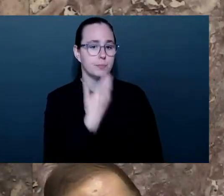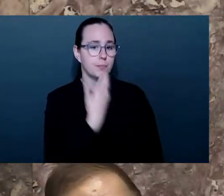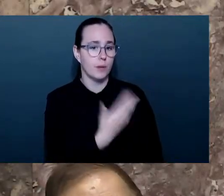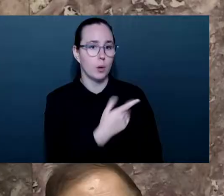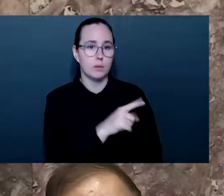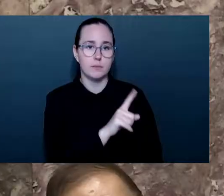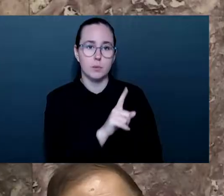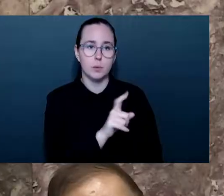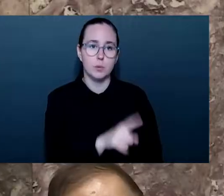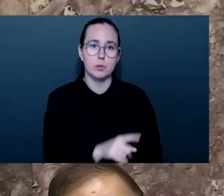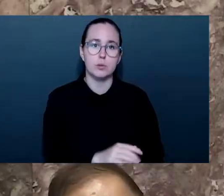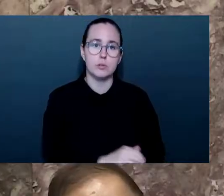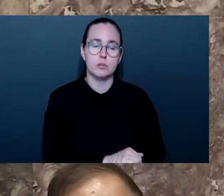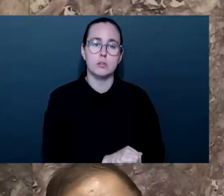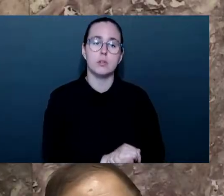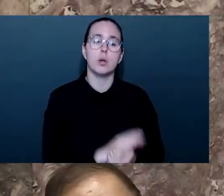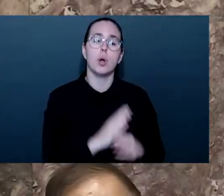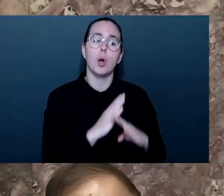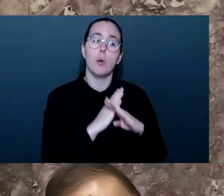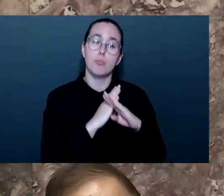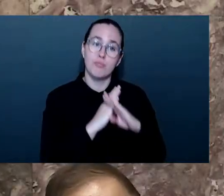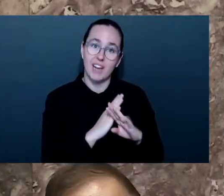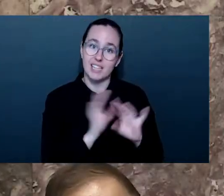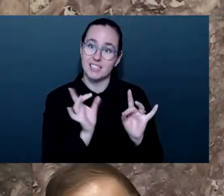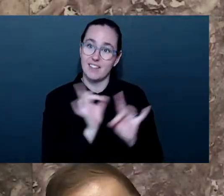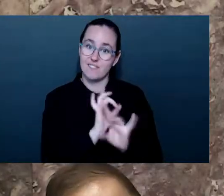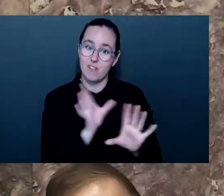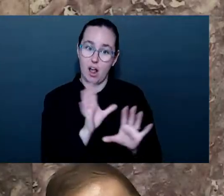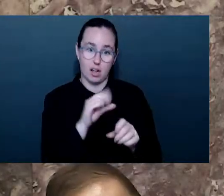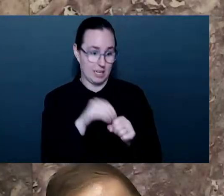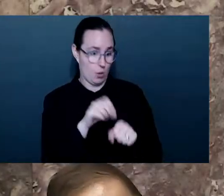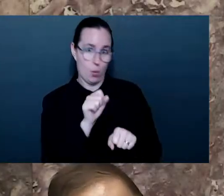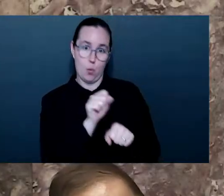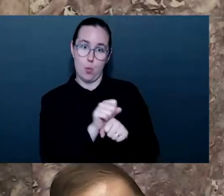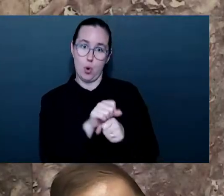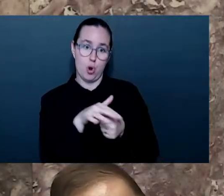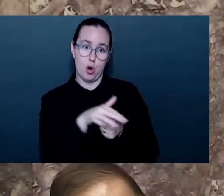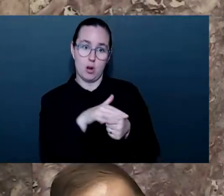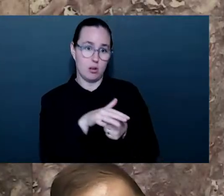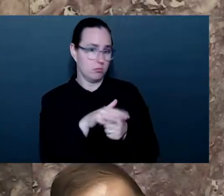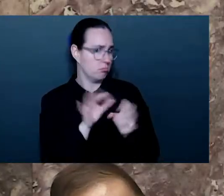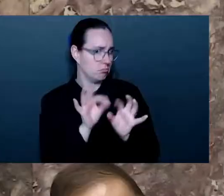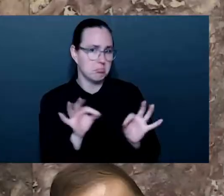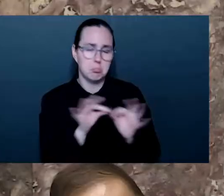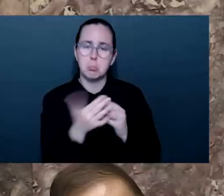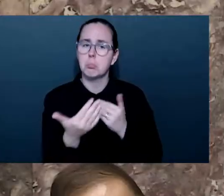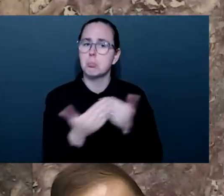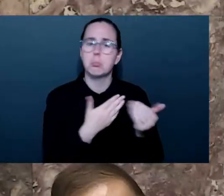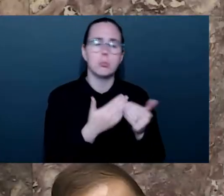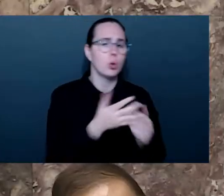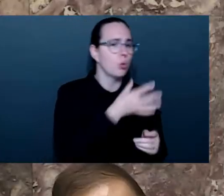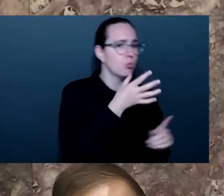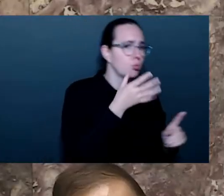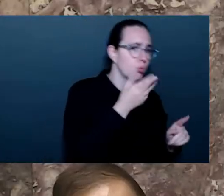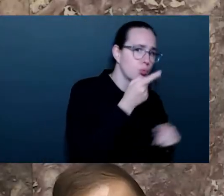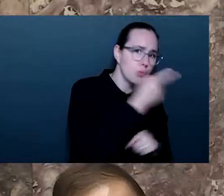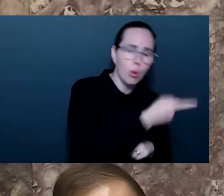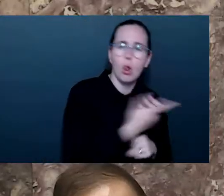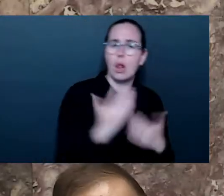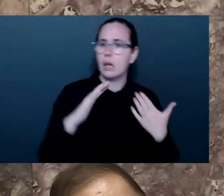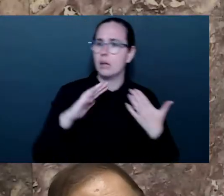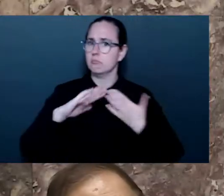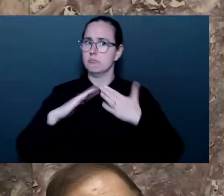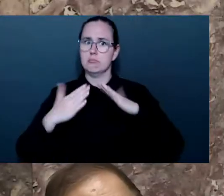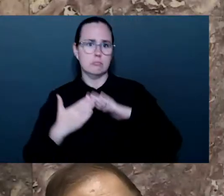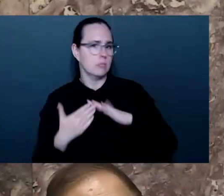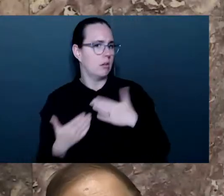small hospital, a rural hospital, a larger centre, is incredibly important. It's important to retaining nurses, Mr. Speaker. It's important